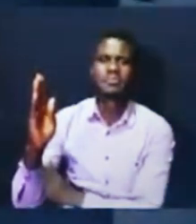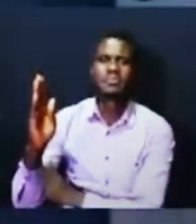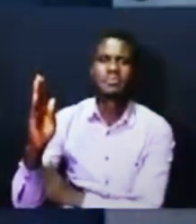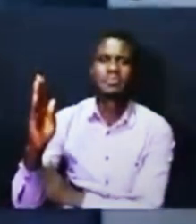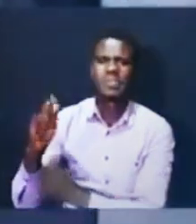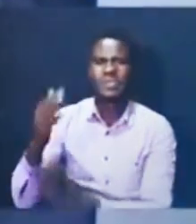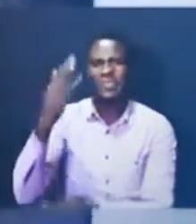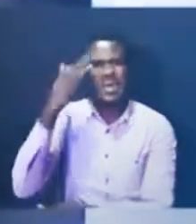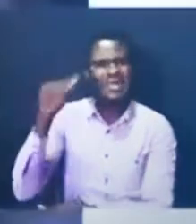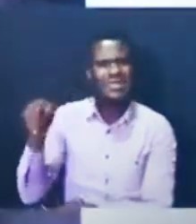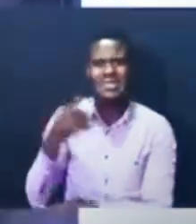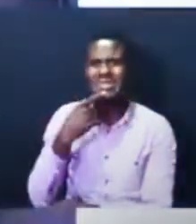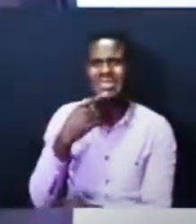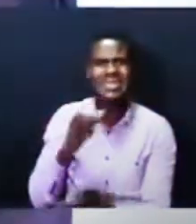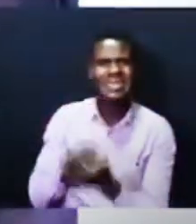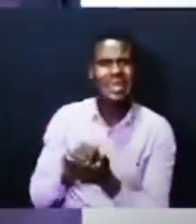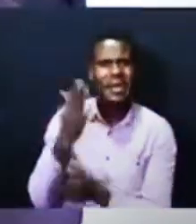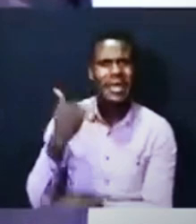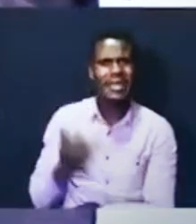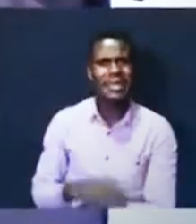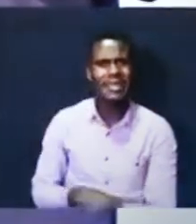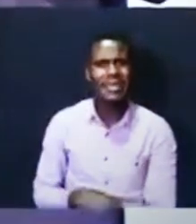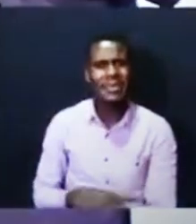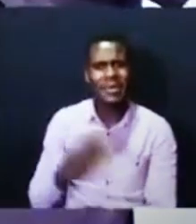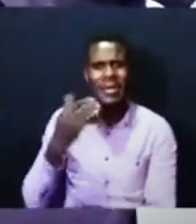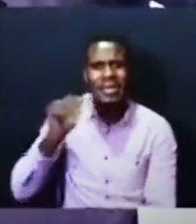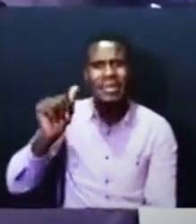Because why is he saying that? I didn't know what can say.